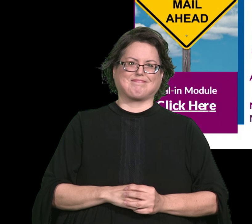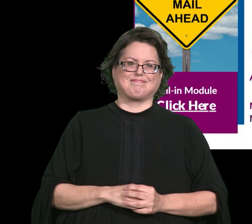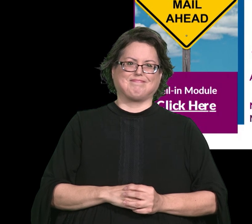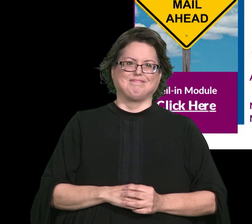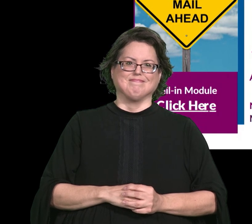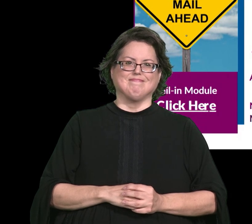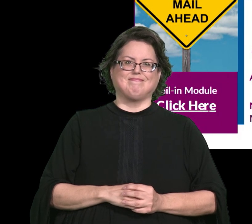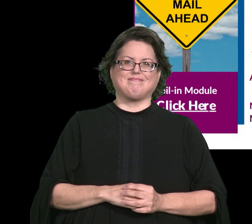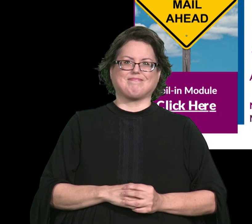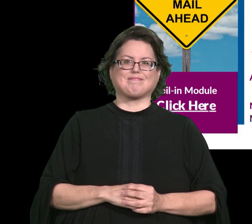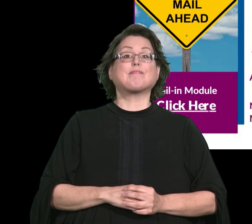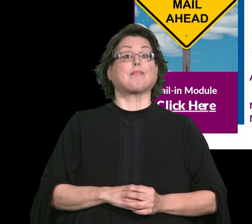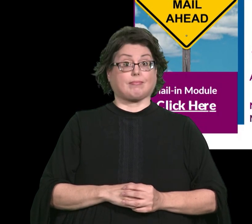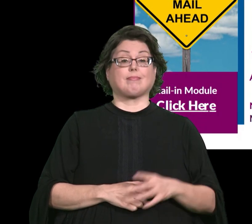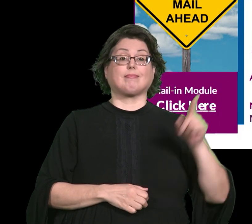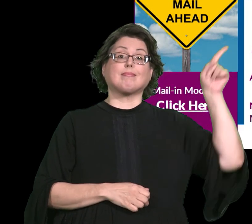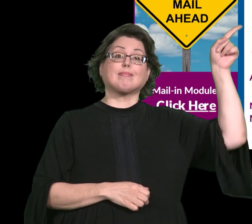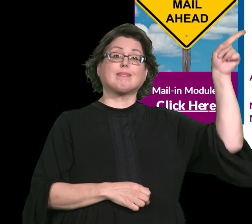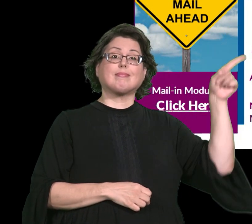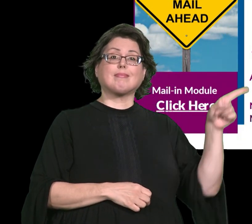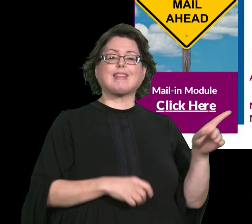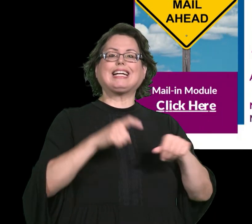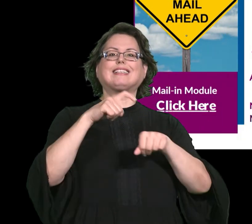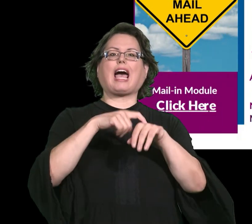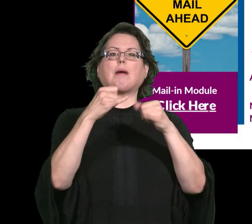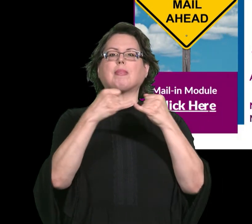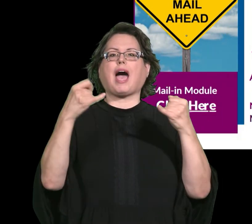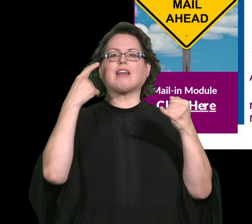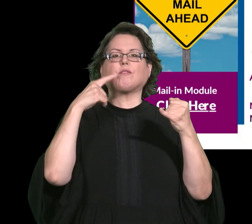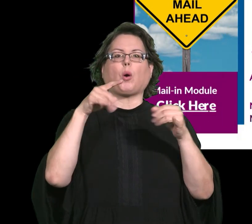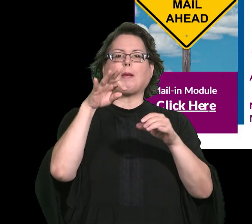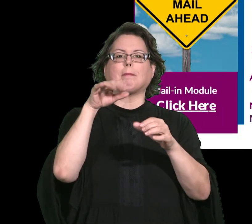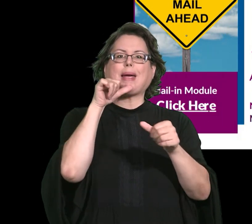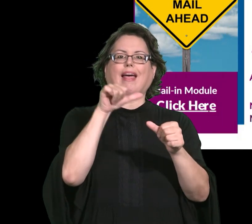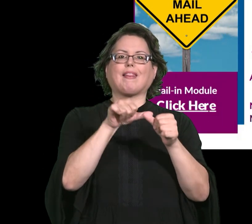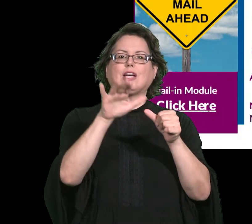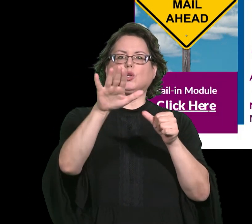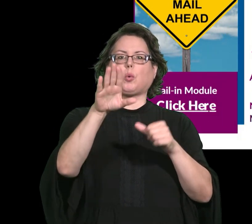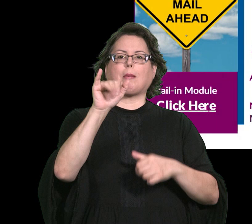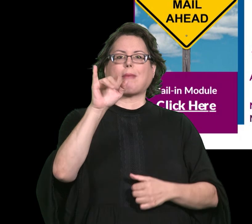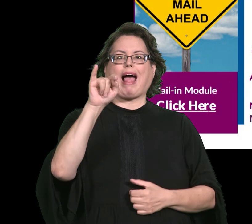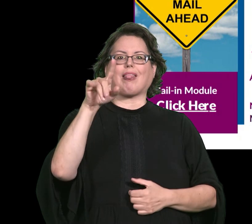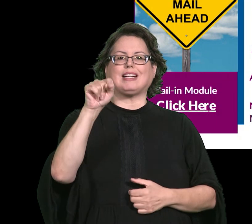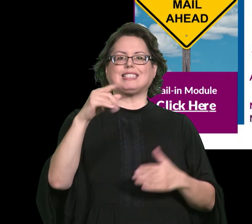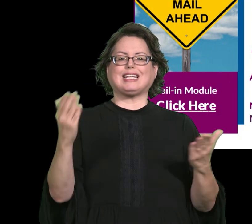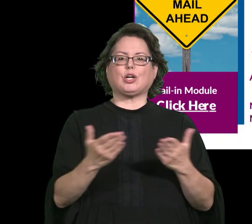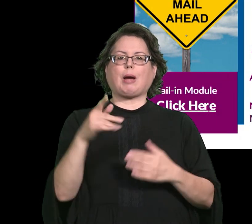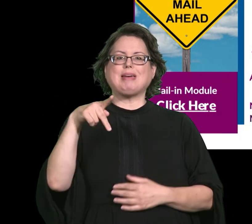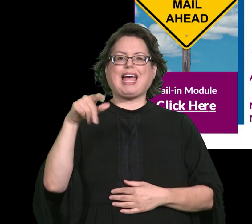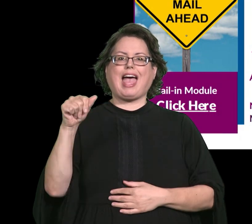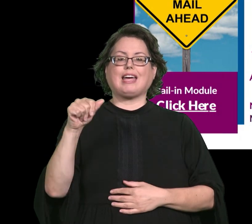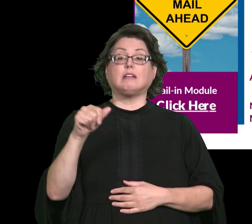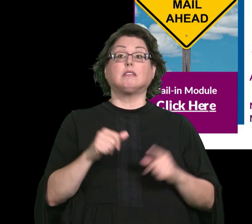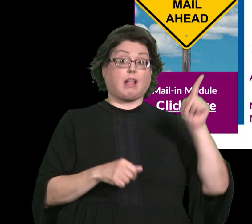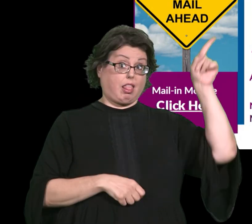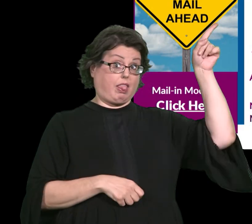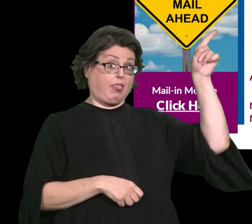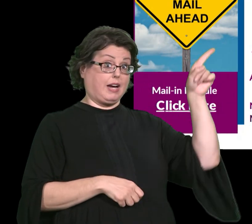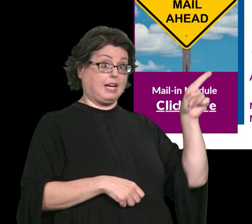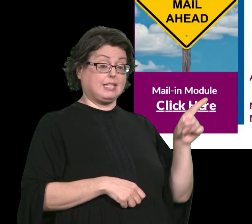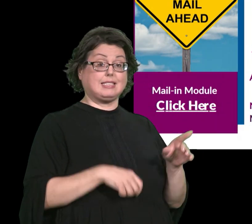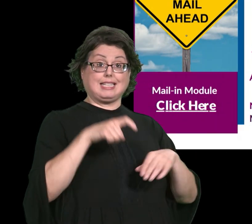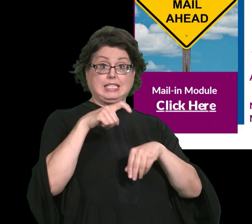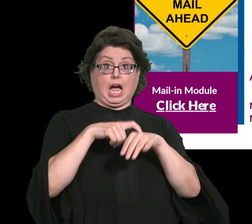Now here is a timeline for mail-in or absentee ballots in Pennsylvania. This timeline for mail-in or absentee ballots helps